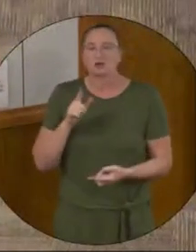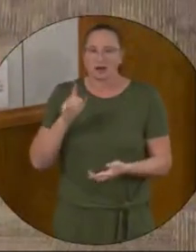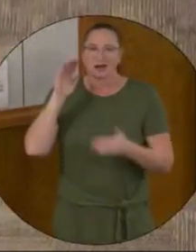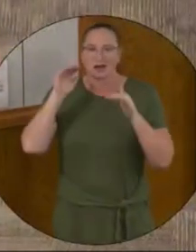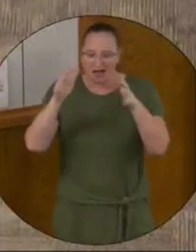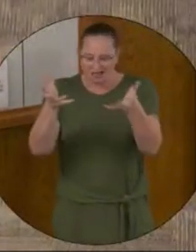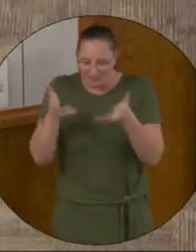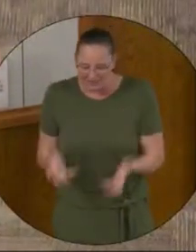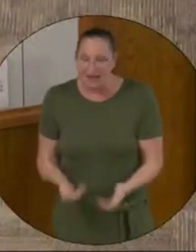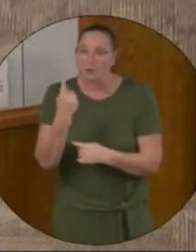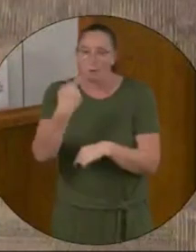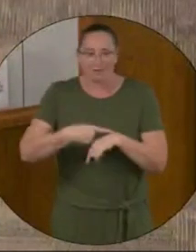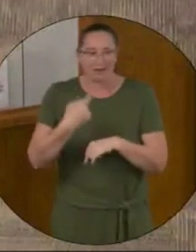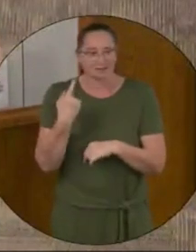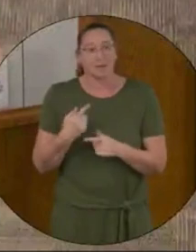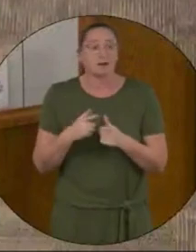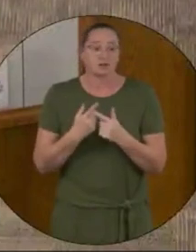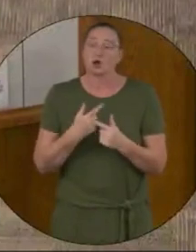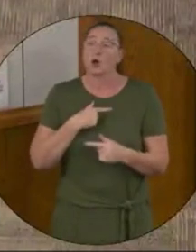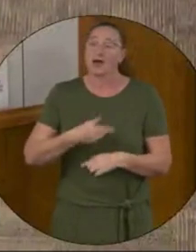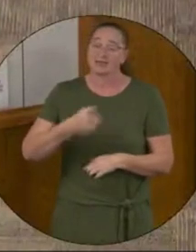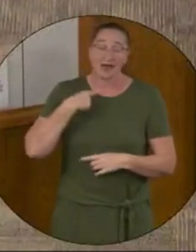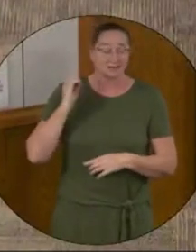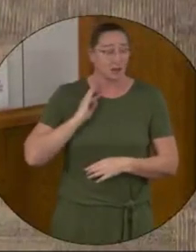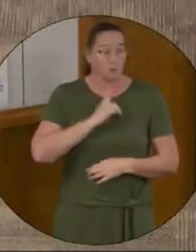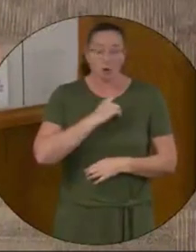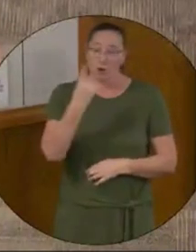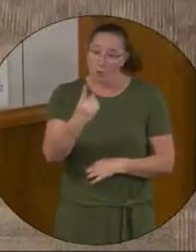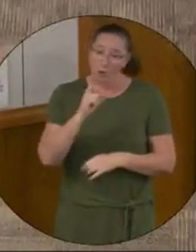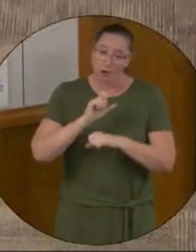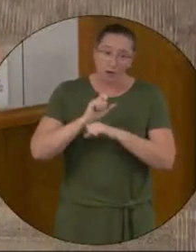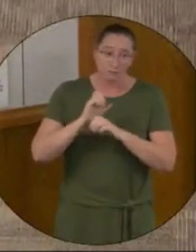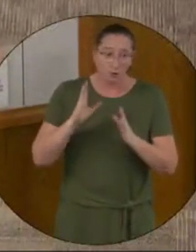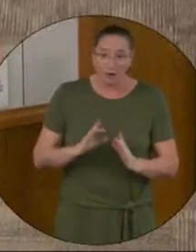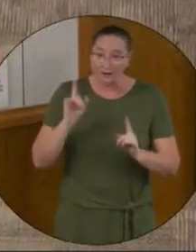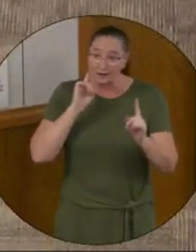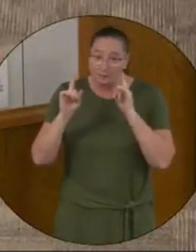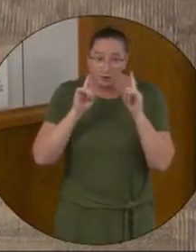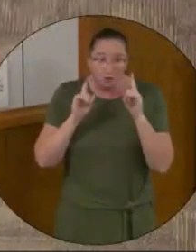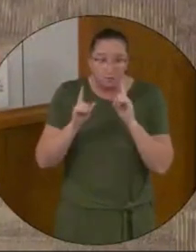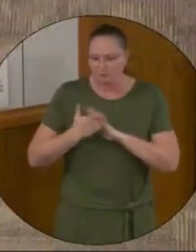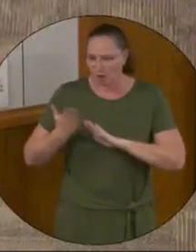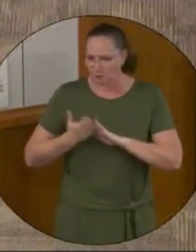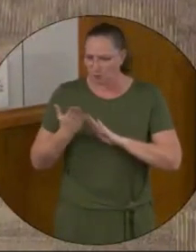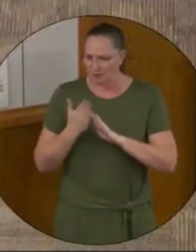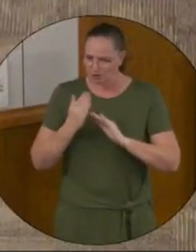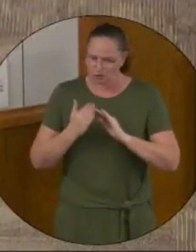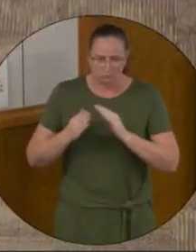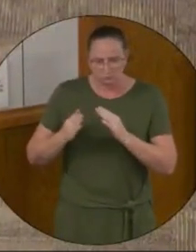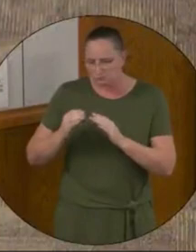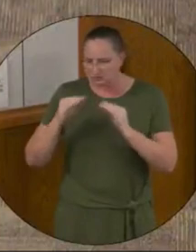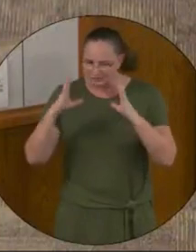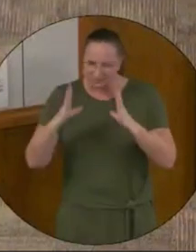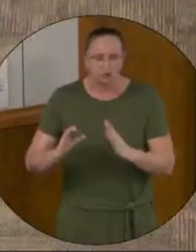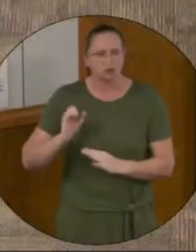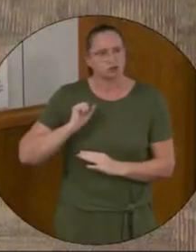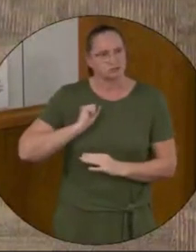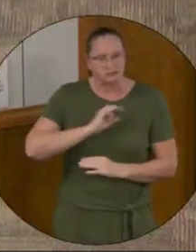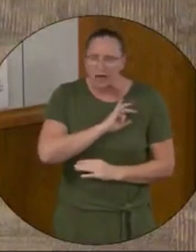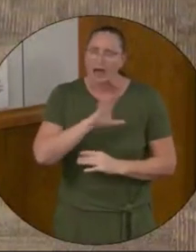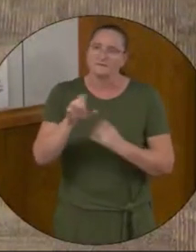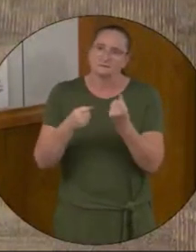this room and on that dais. As a board, you let your one employee, because that's what we keep hearing, operationally run teacher, support staff, and admin into the